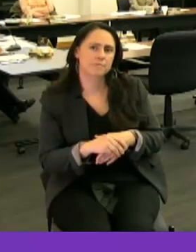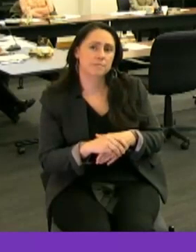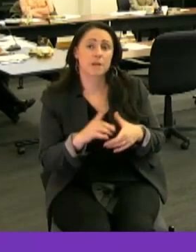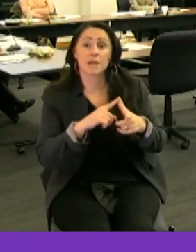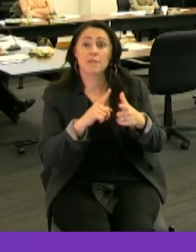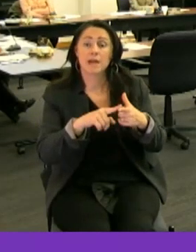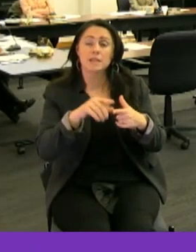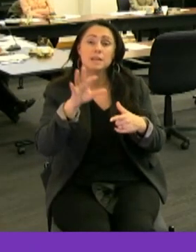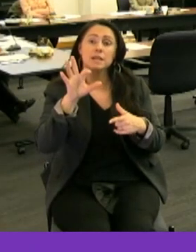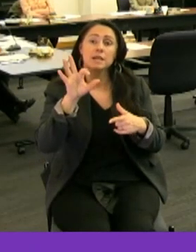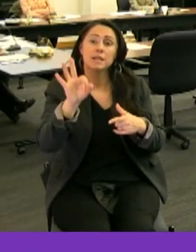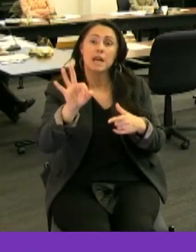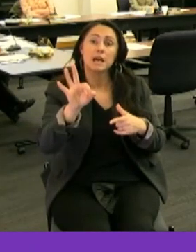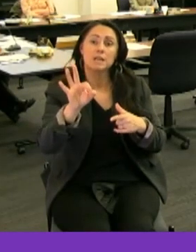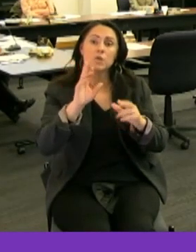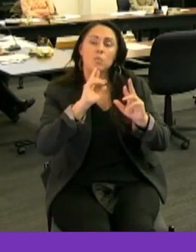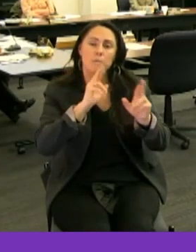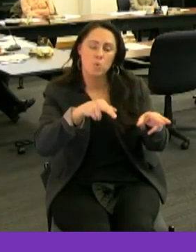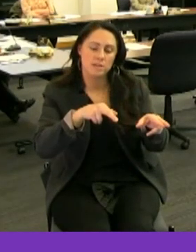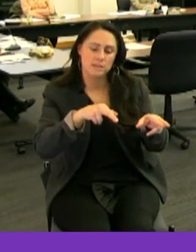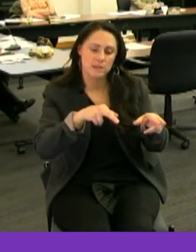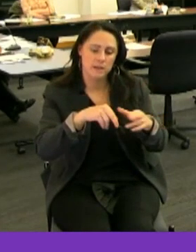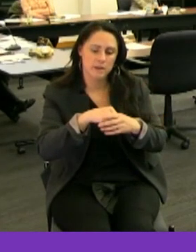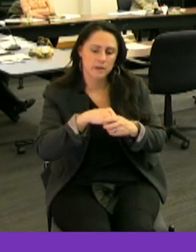Then we're down to 9 reports.